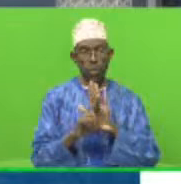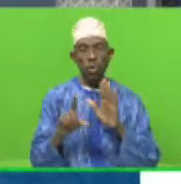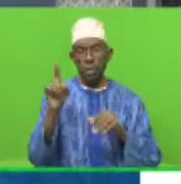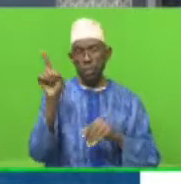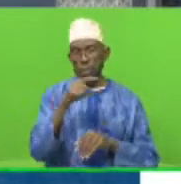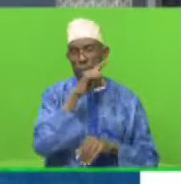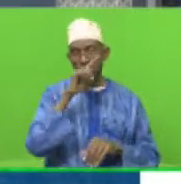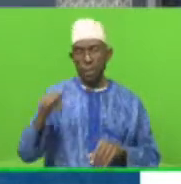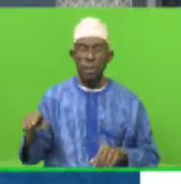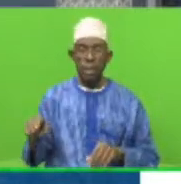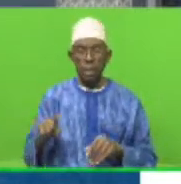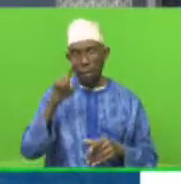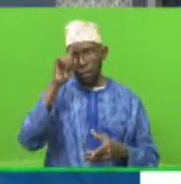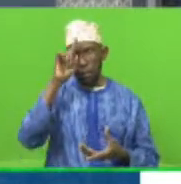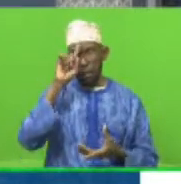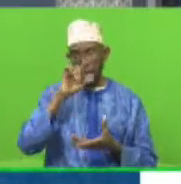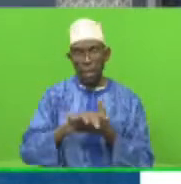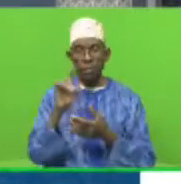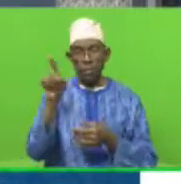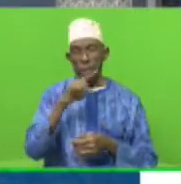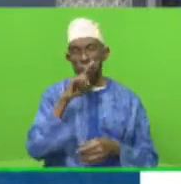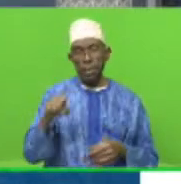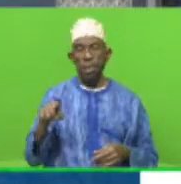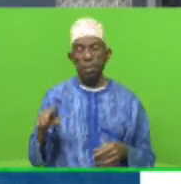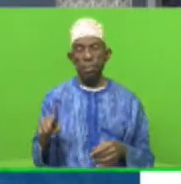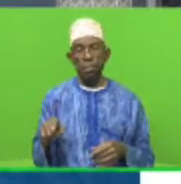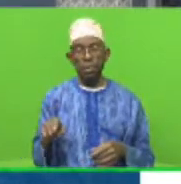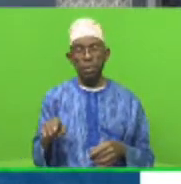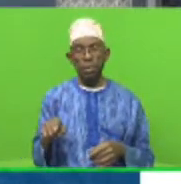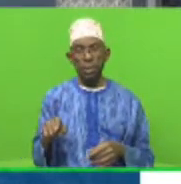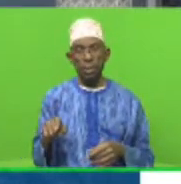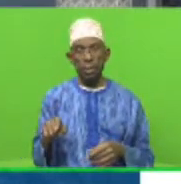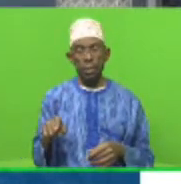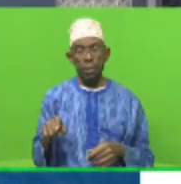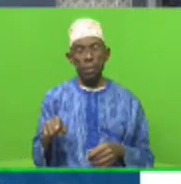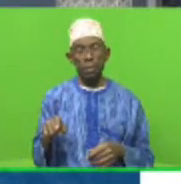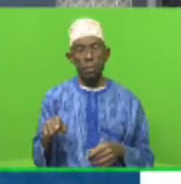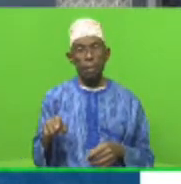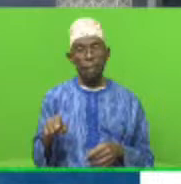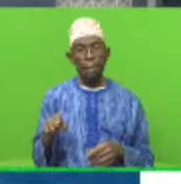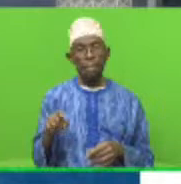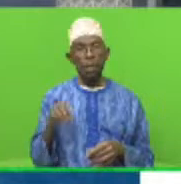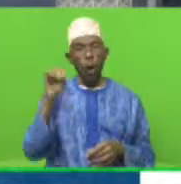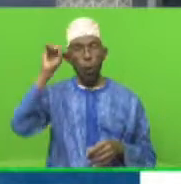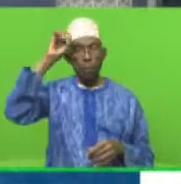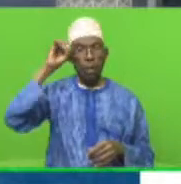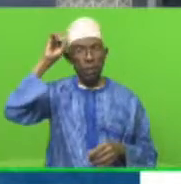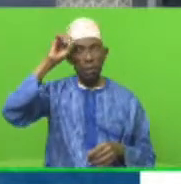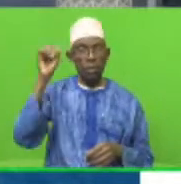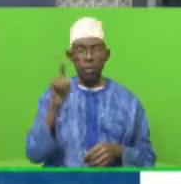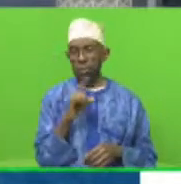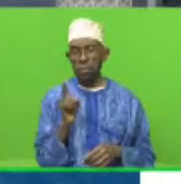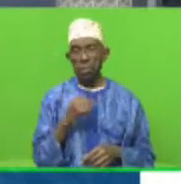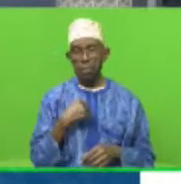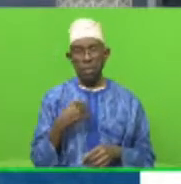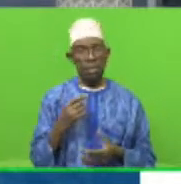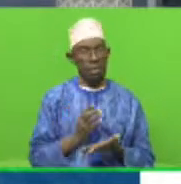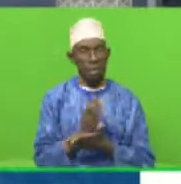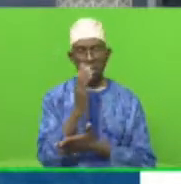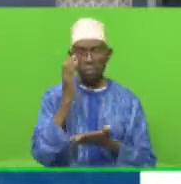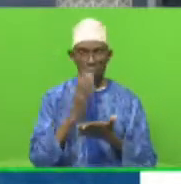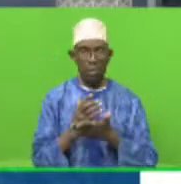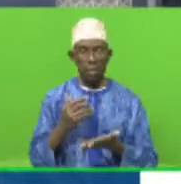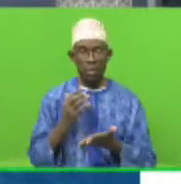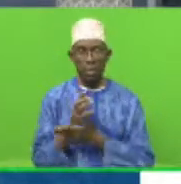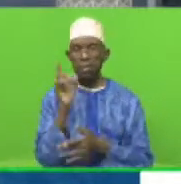wrong, and now you believe it is wrong, you should not be, you know, opinionated. No, I'm still right. If you're